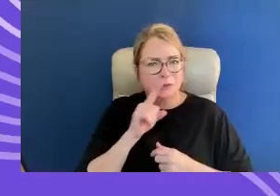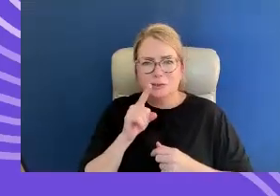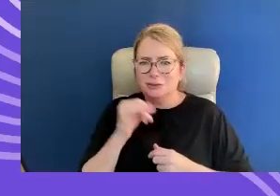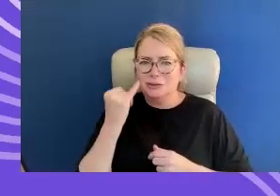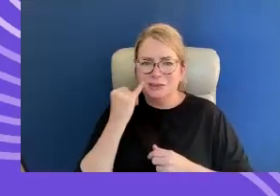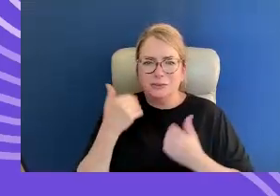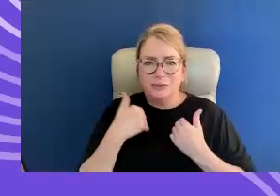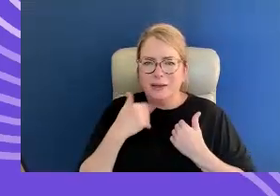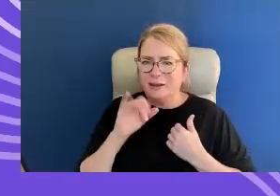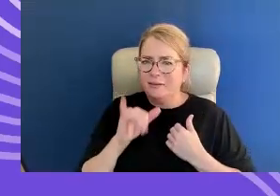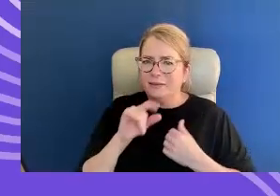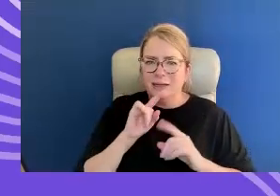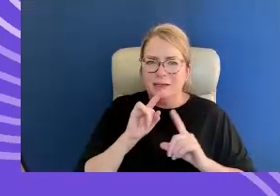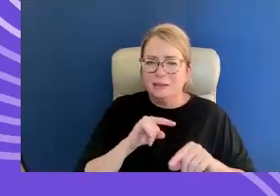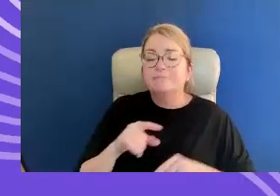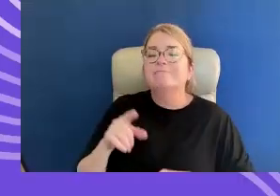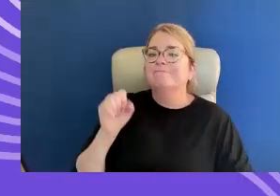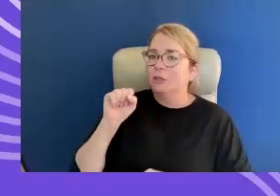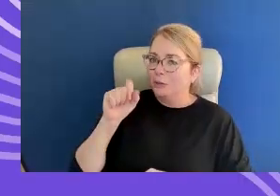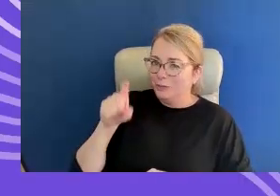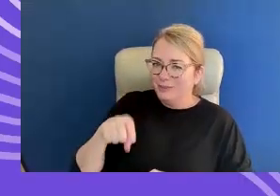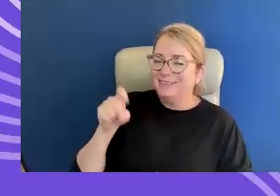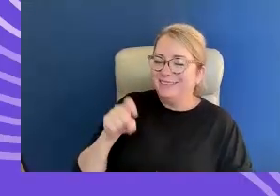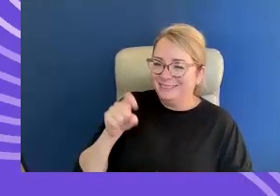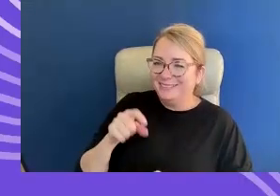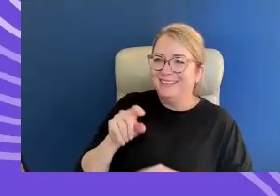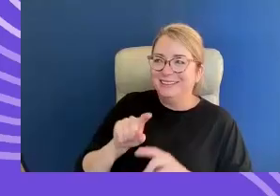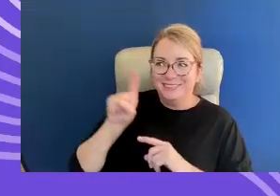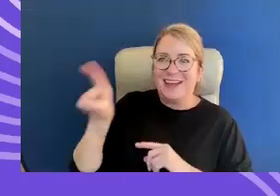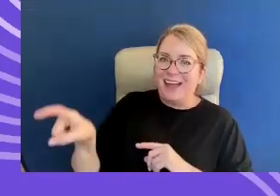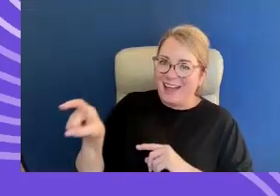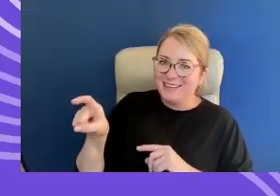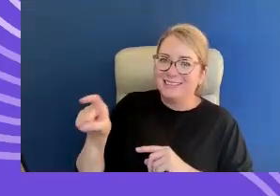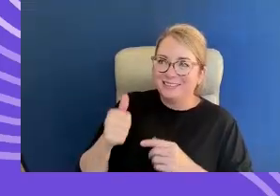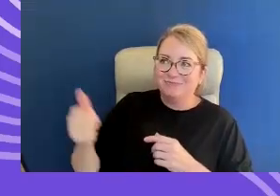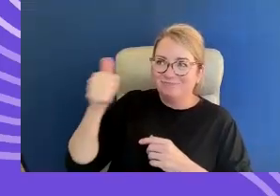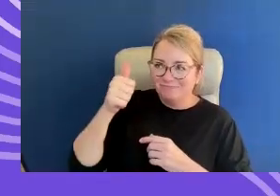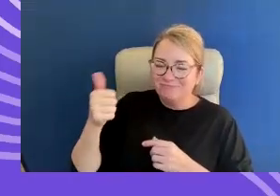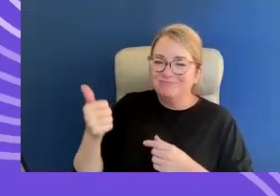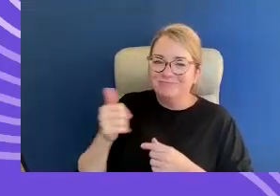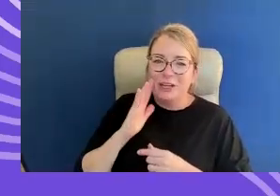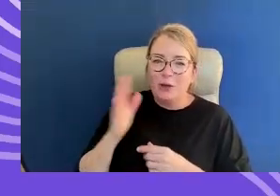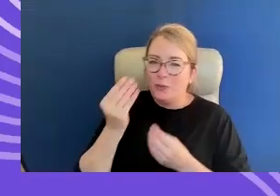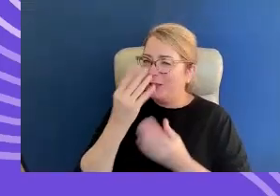need to inquire. We will need to inquire. I haven't had anybody ask, but we will definitely find out and get back to you.